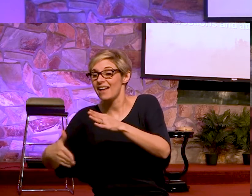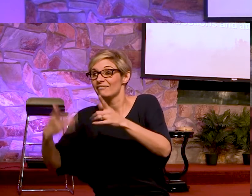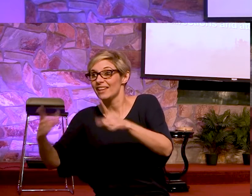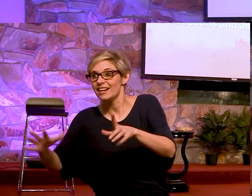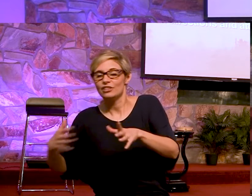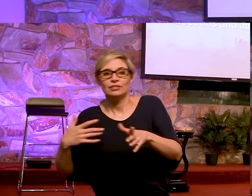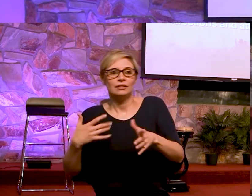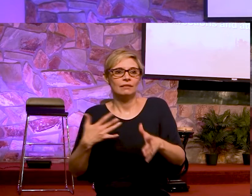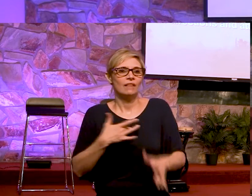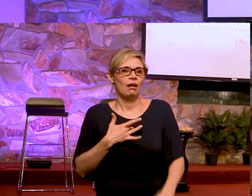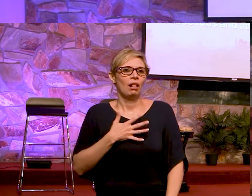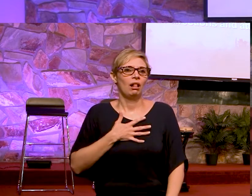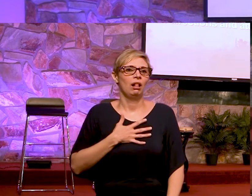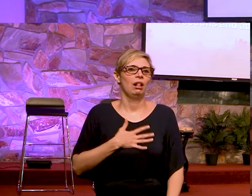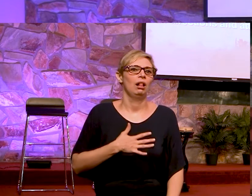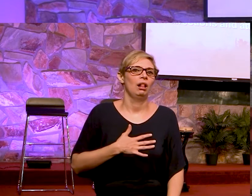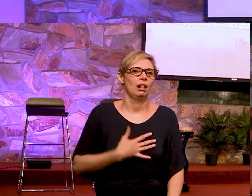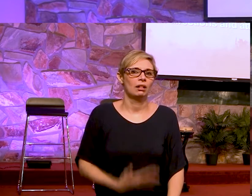Halfway through a job.